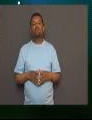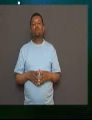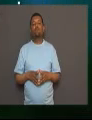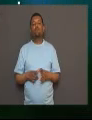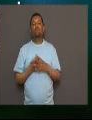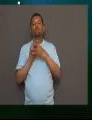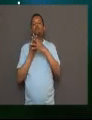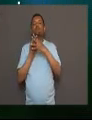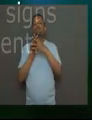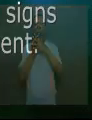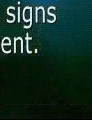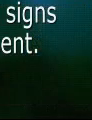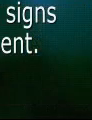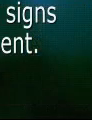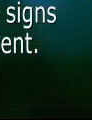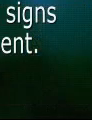Begin.